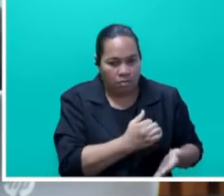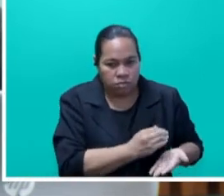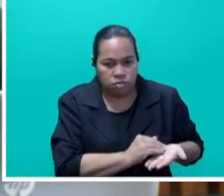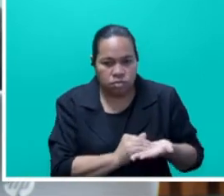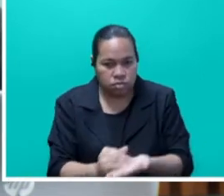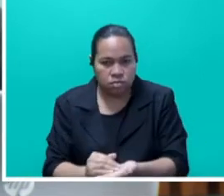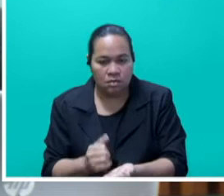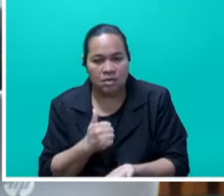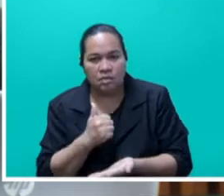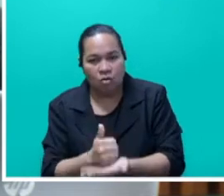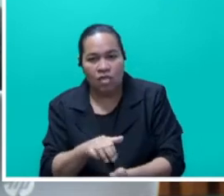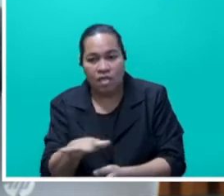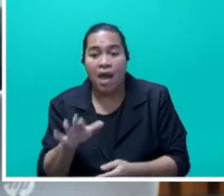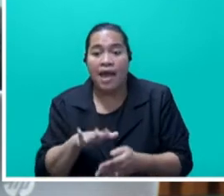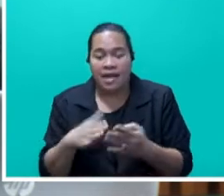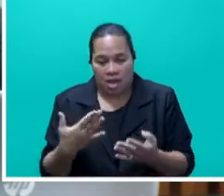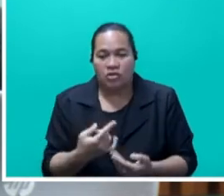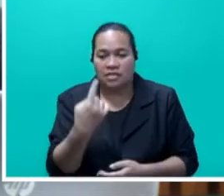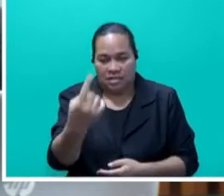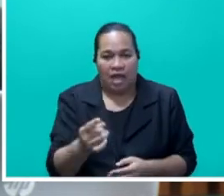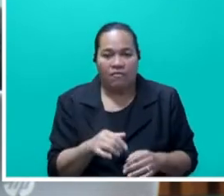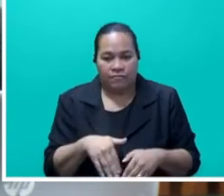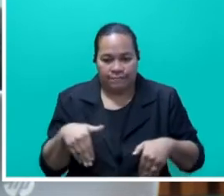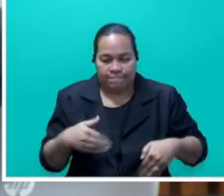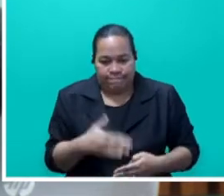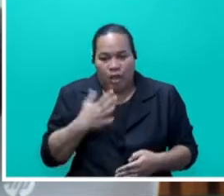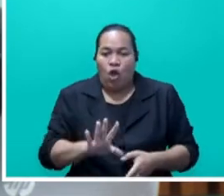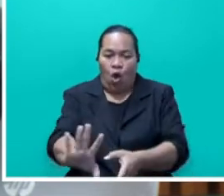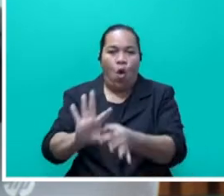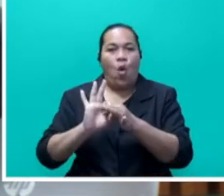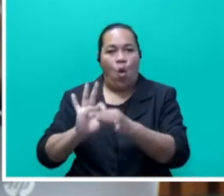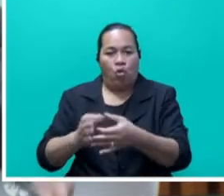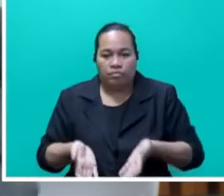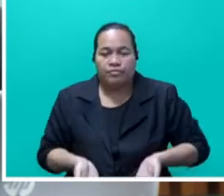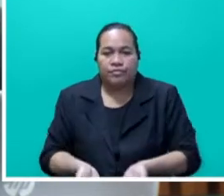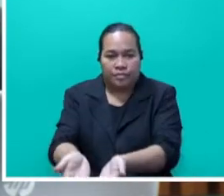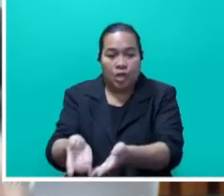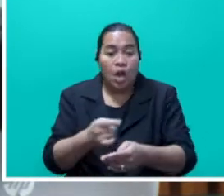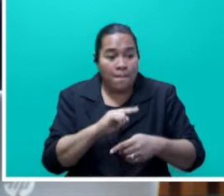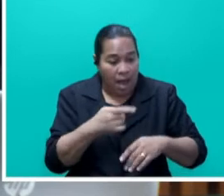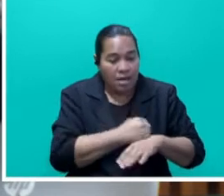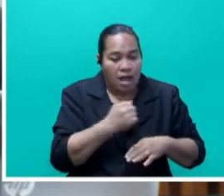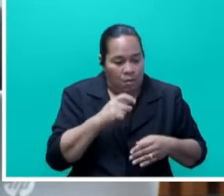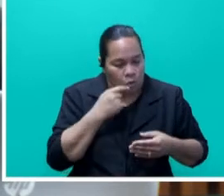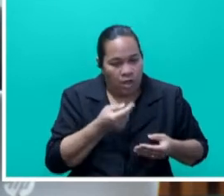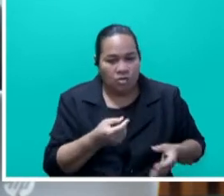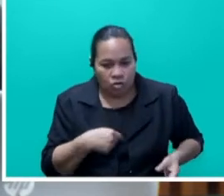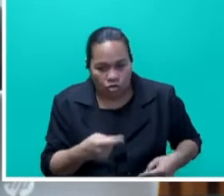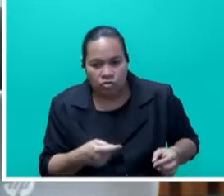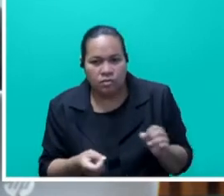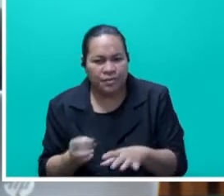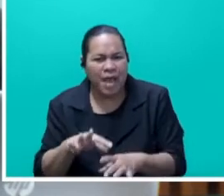ministry. Now we want them to own the harvesters, Mr. Speaker said, where we will provide 2/3 contribution. Honorable Prime Minister,